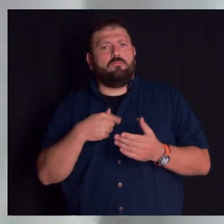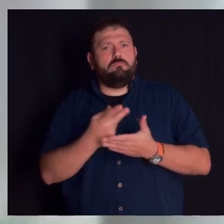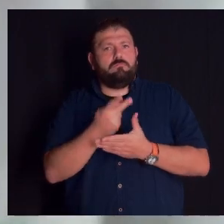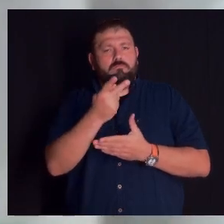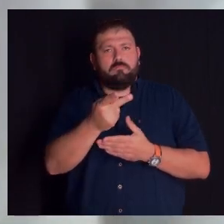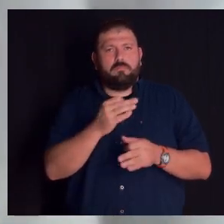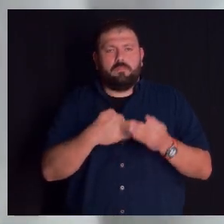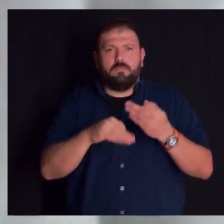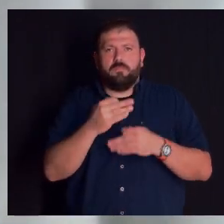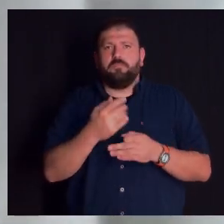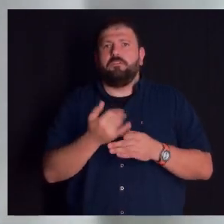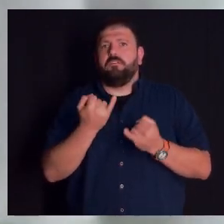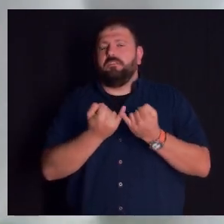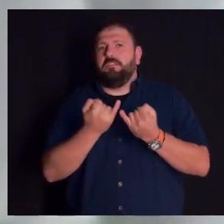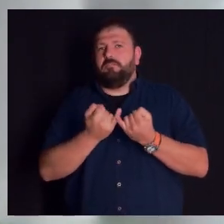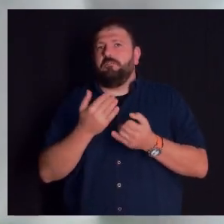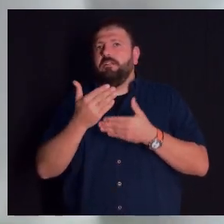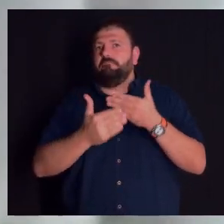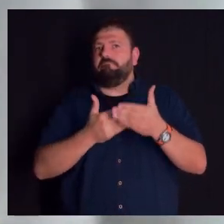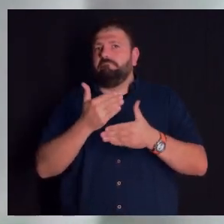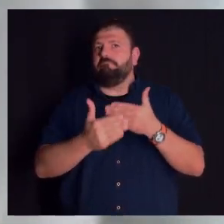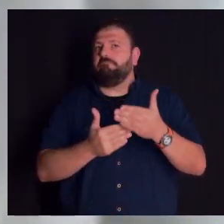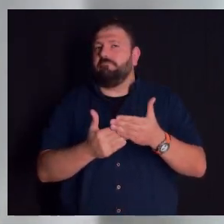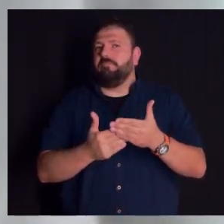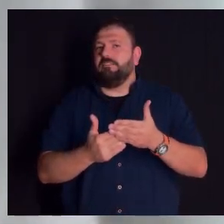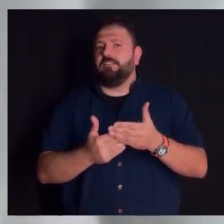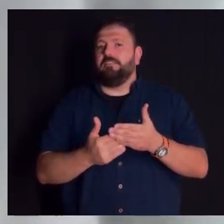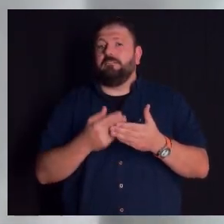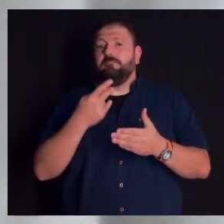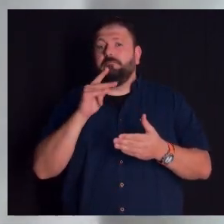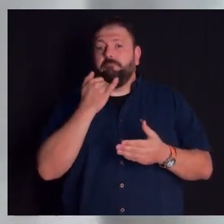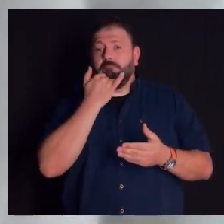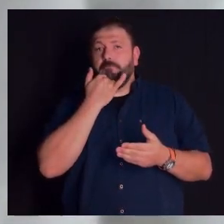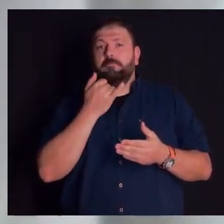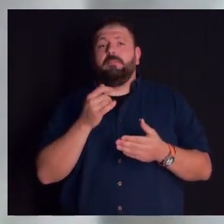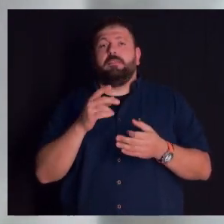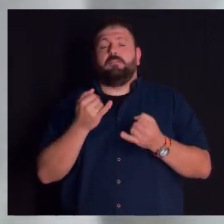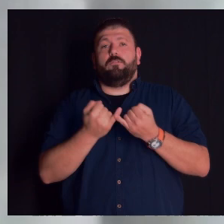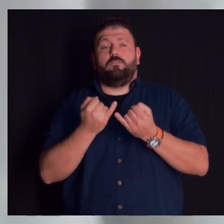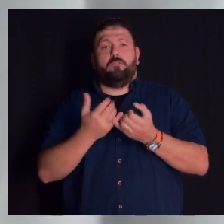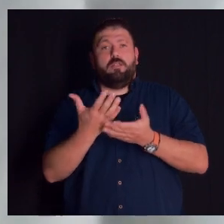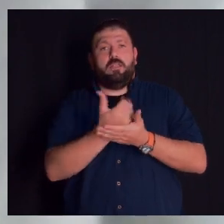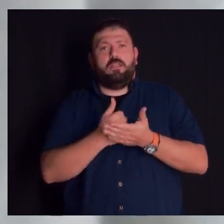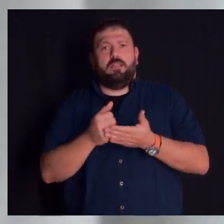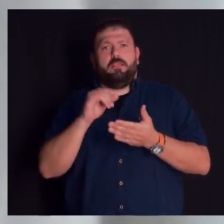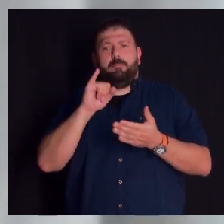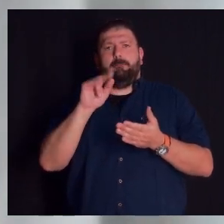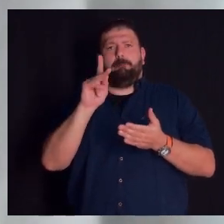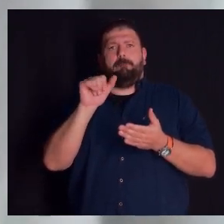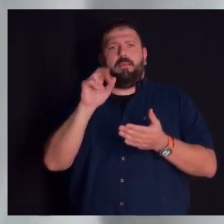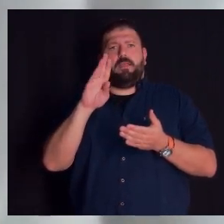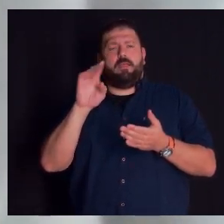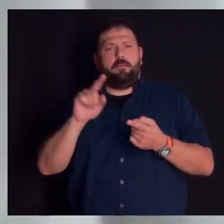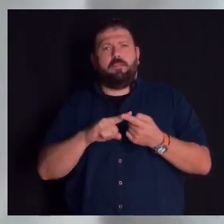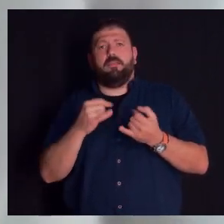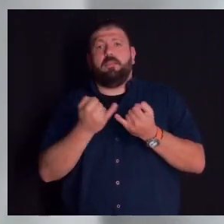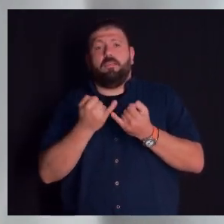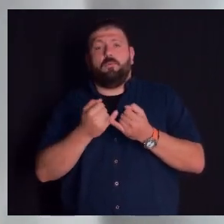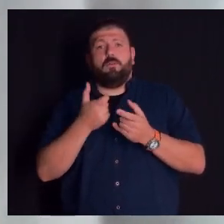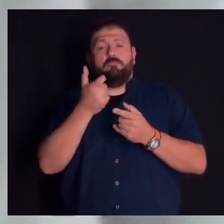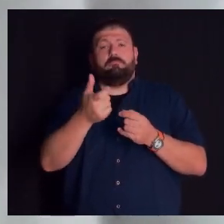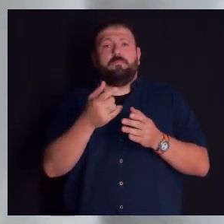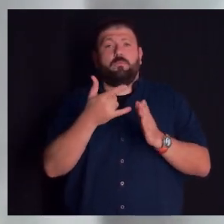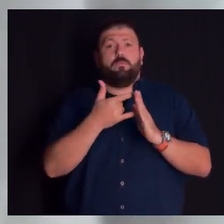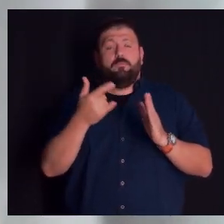rookie prize, and and then I want to be unstoppable. And also